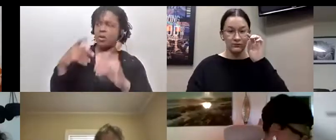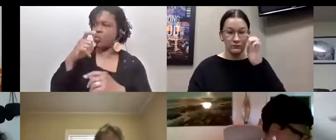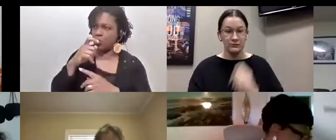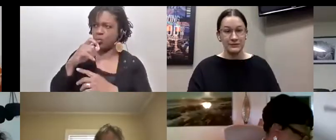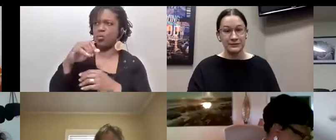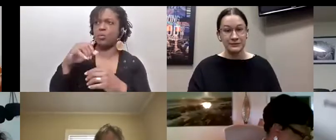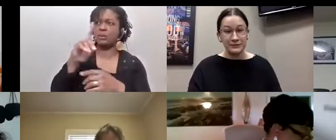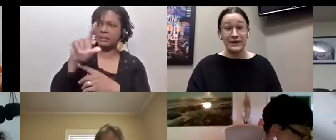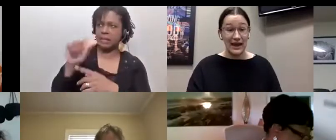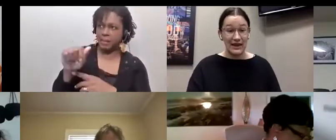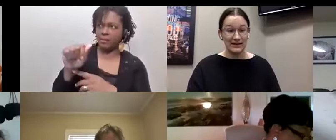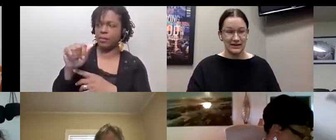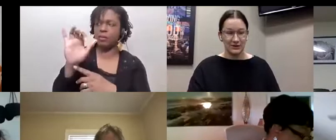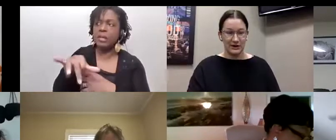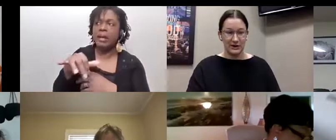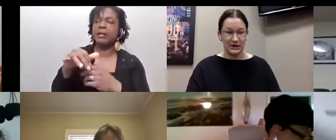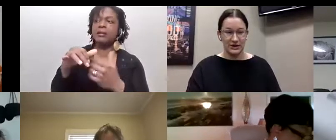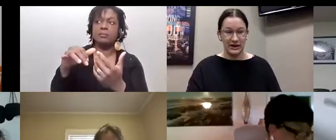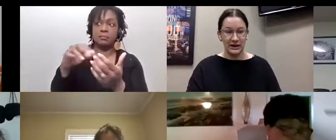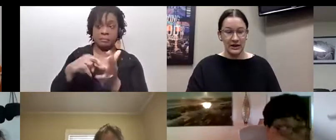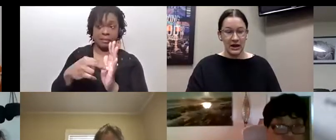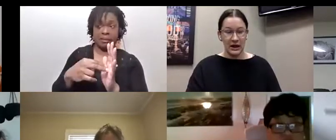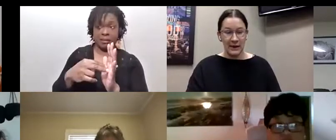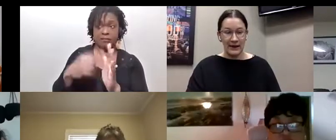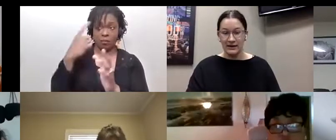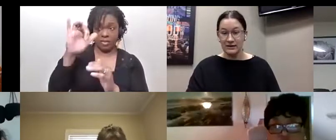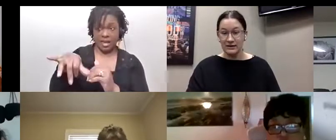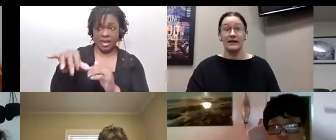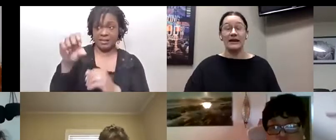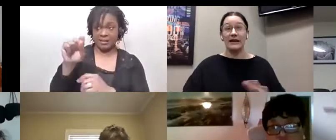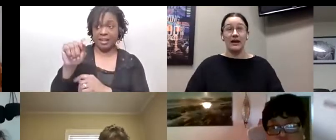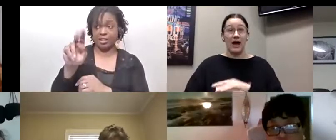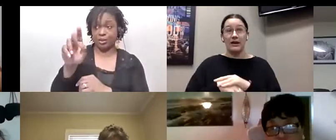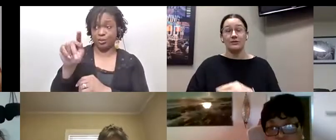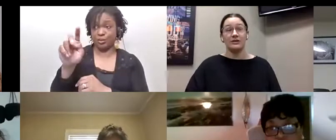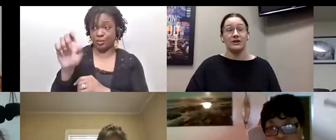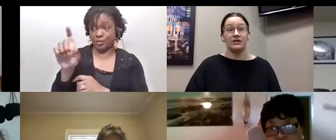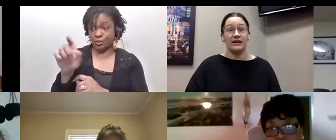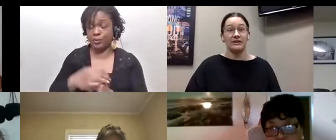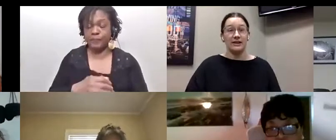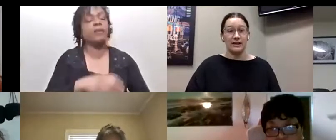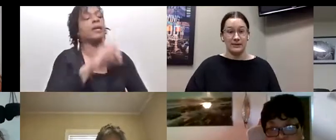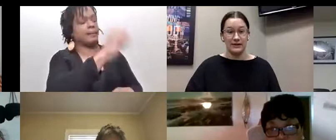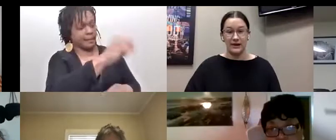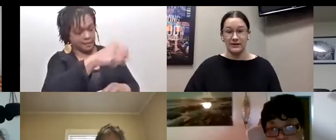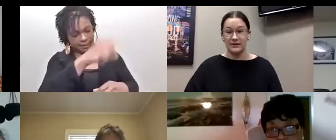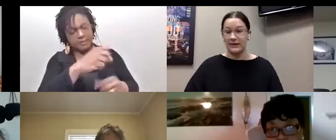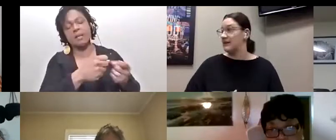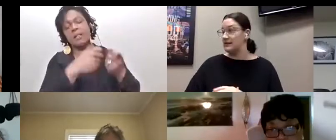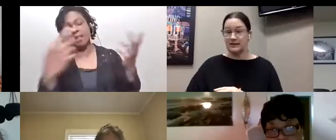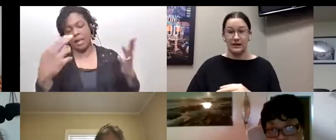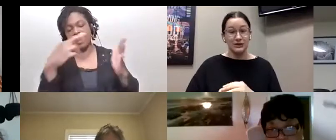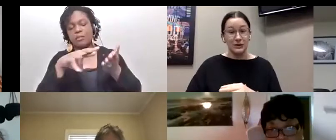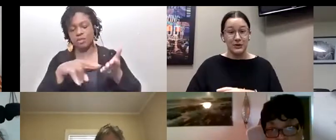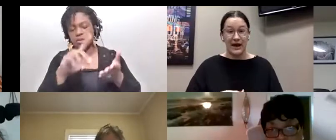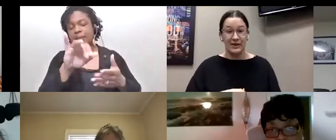is disabled. Yes, that's a great question. I conducted a lot of research into this because I understand that